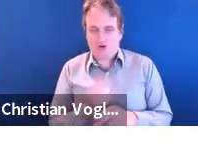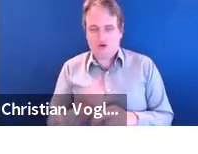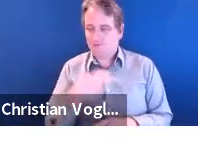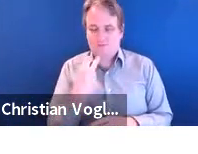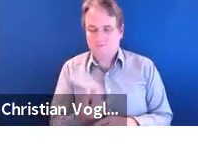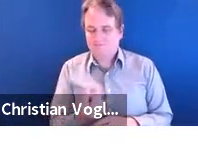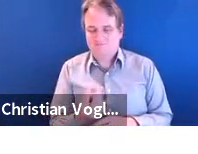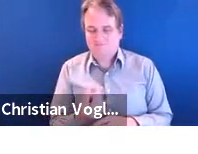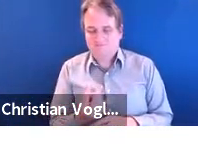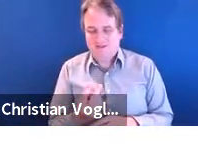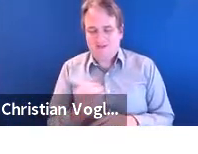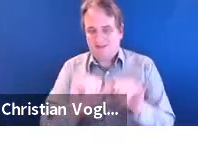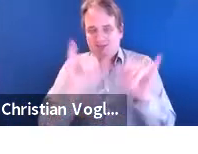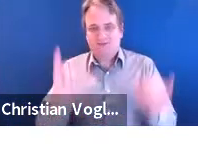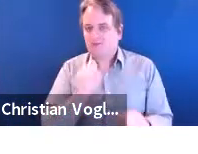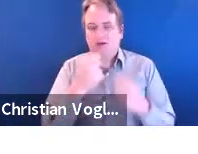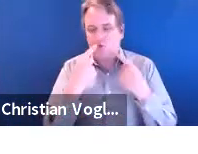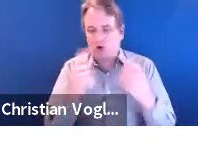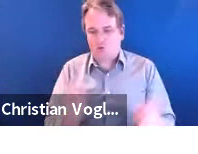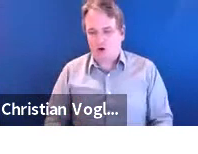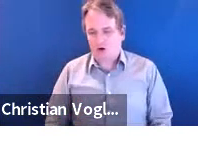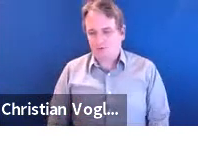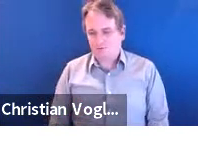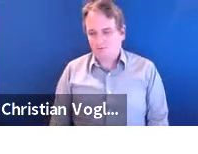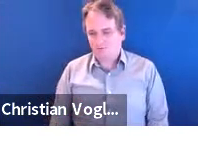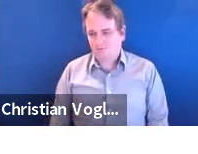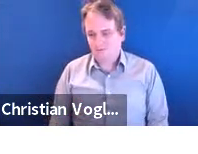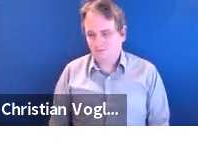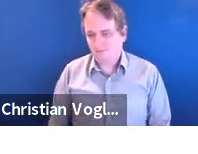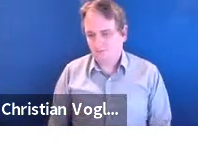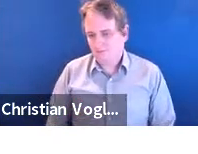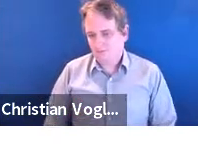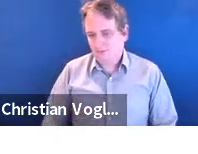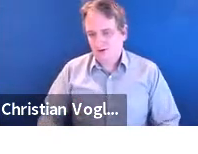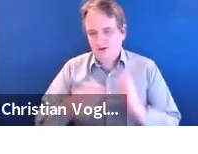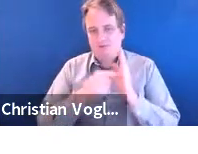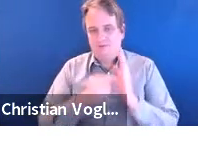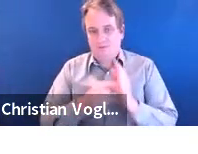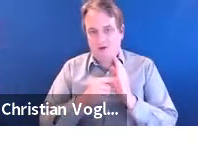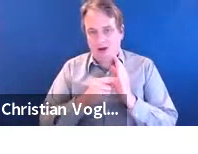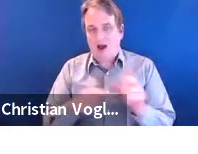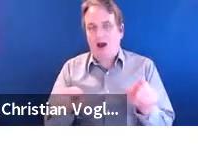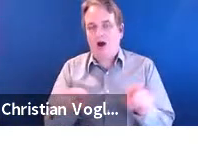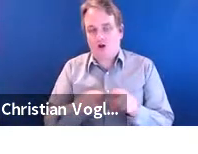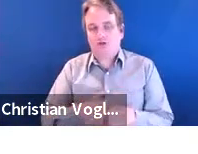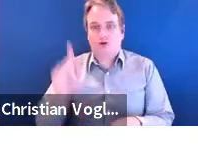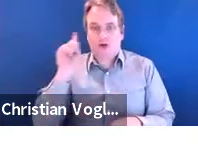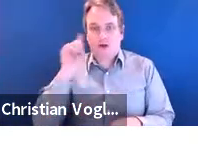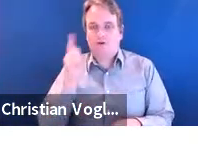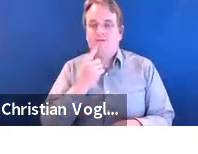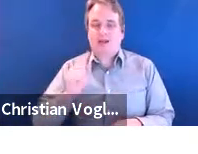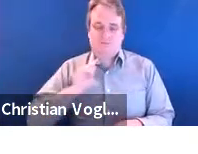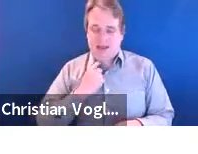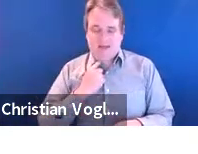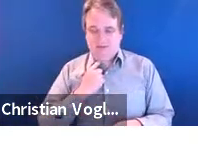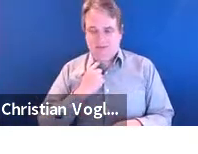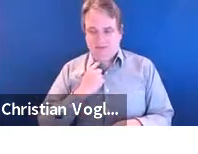if you are not a person who uses their voice, then obviously these voice interfaces like Siri and Alexa are not going to be